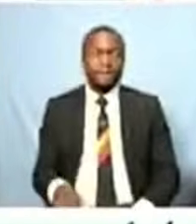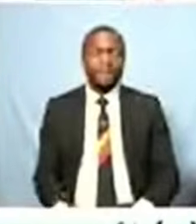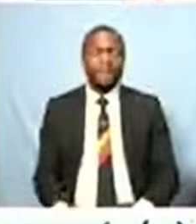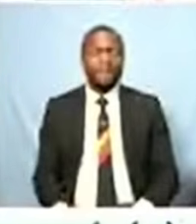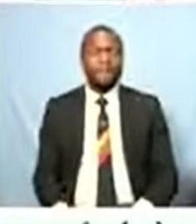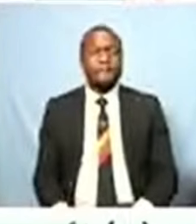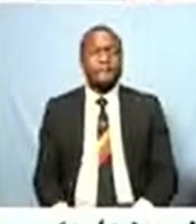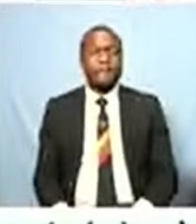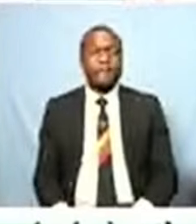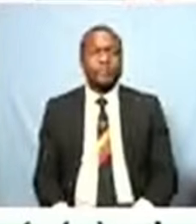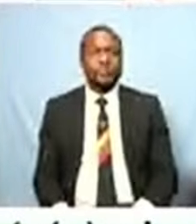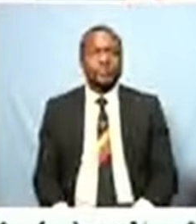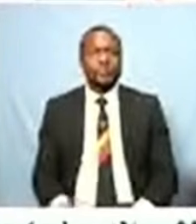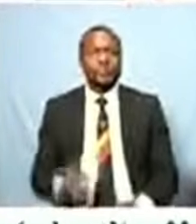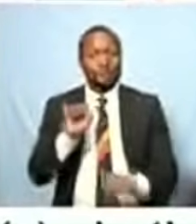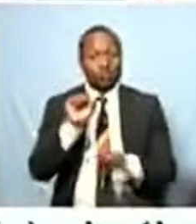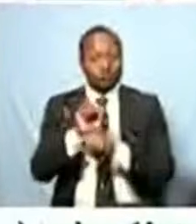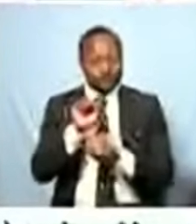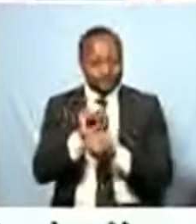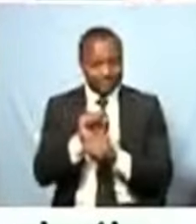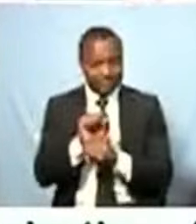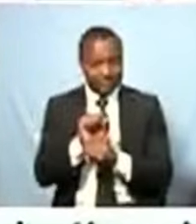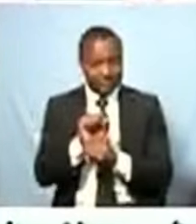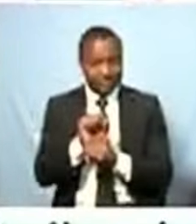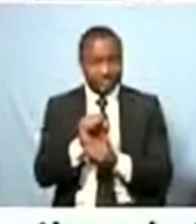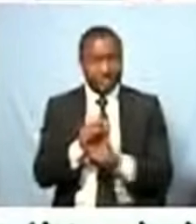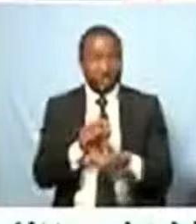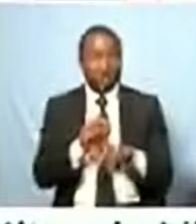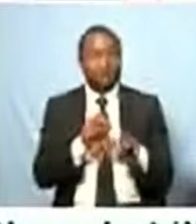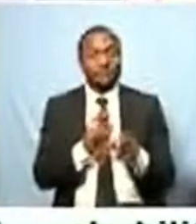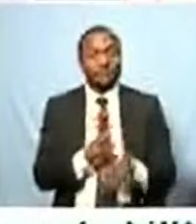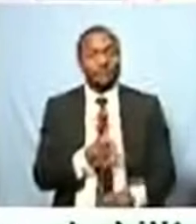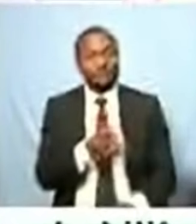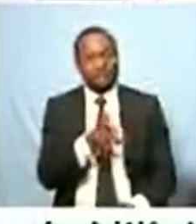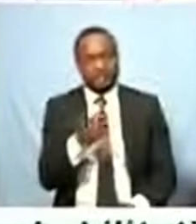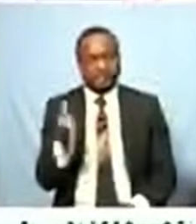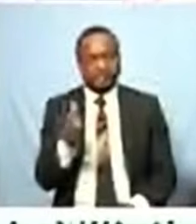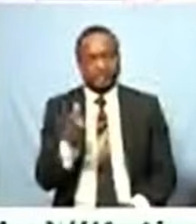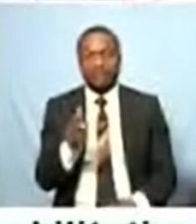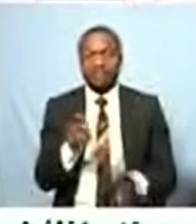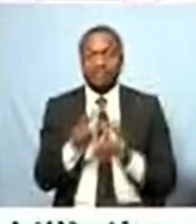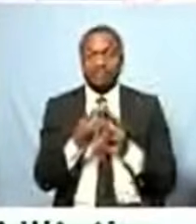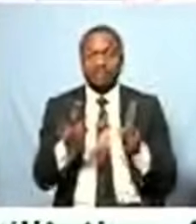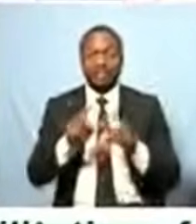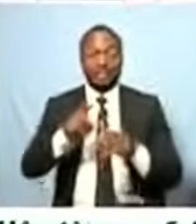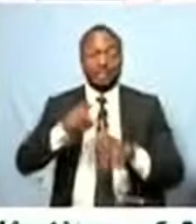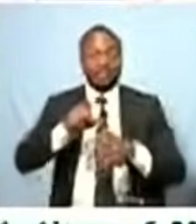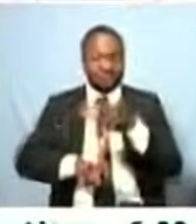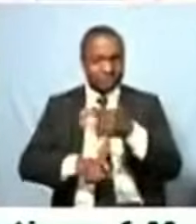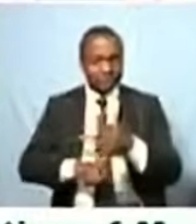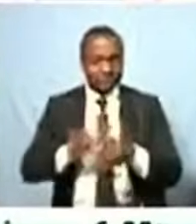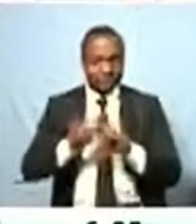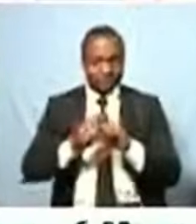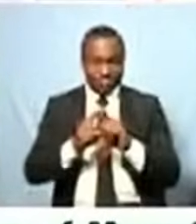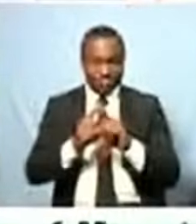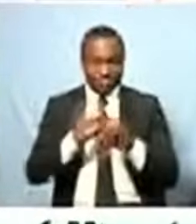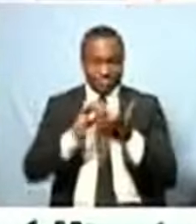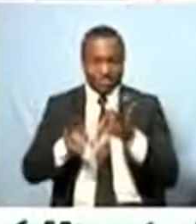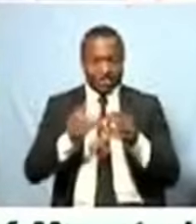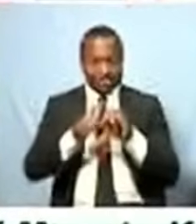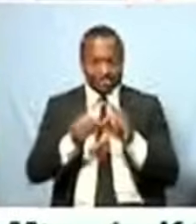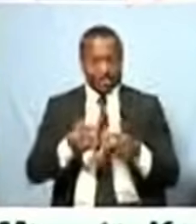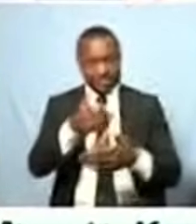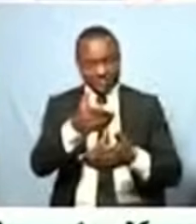that works that are postponed, ultimately they are very, very costly. But a number of these